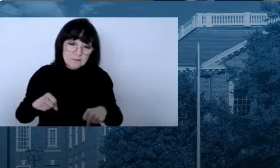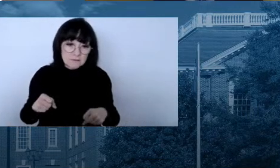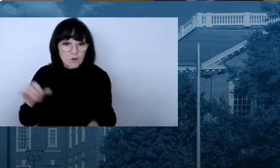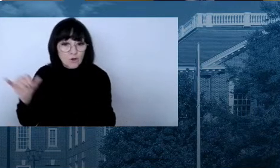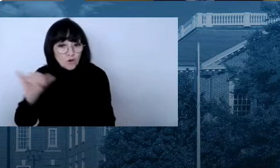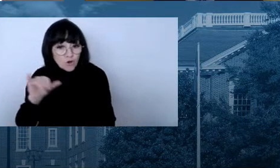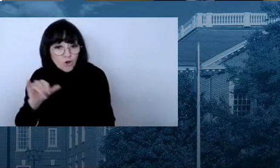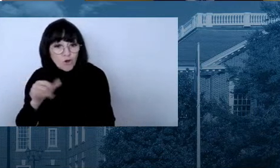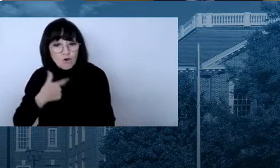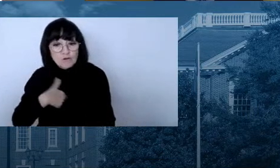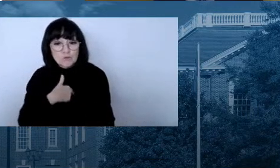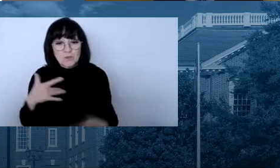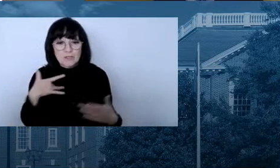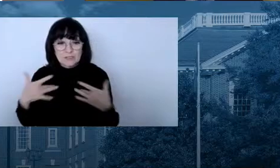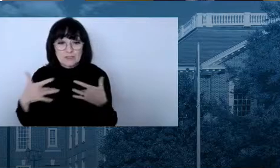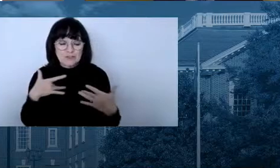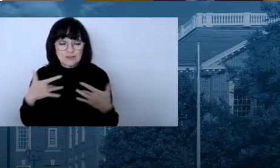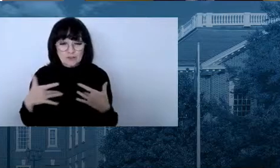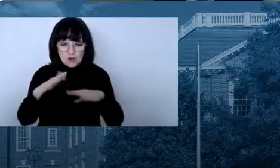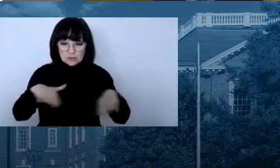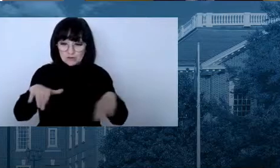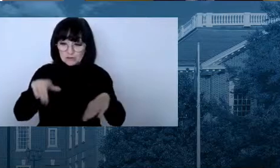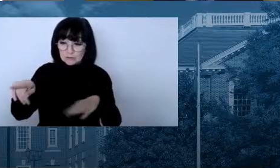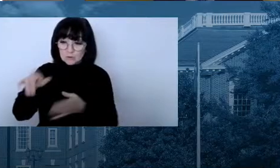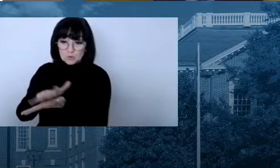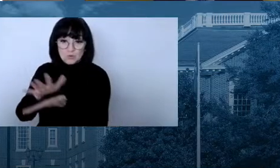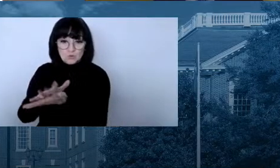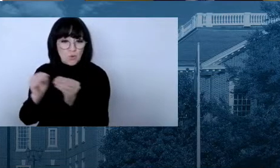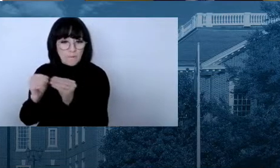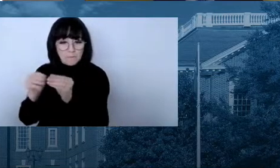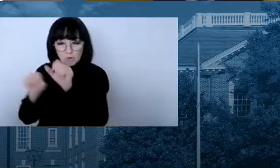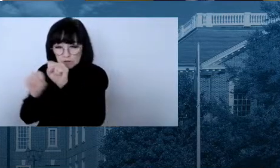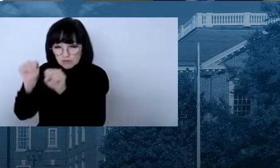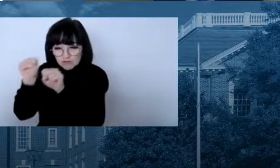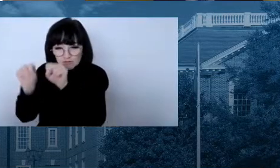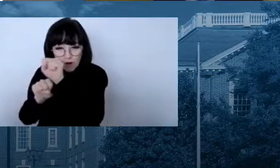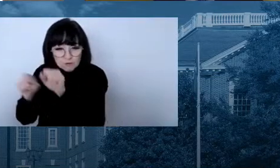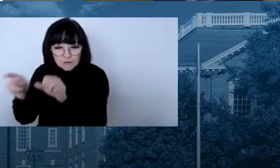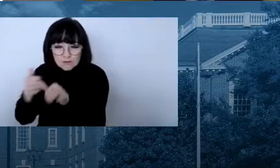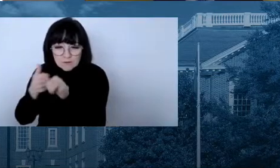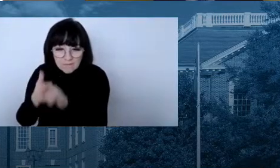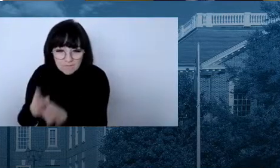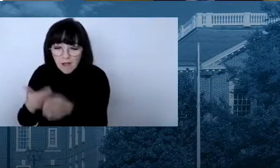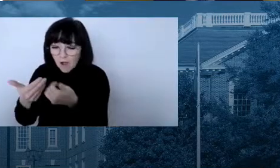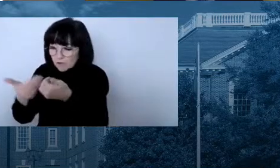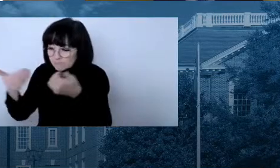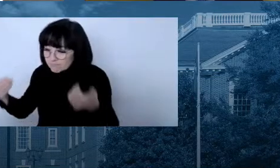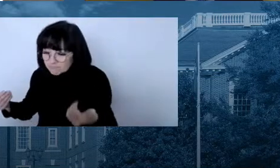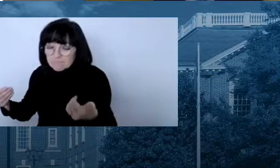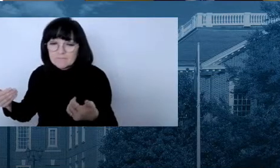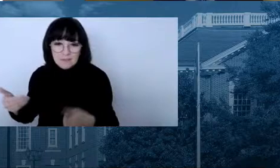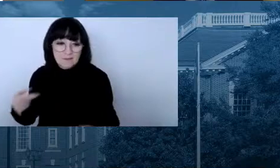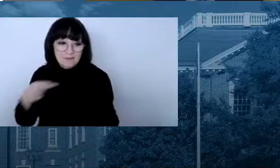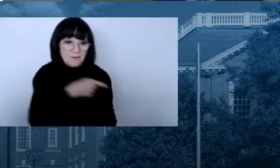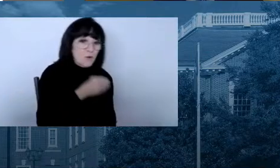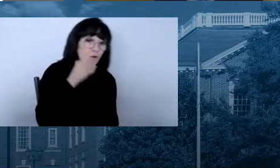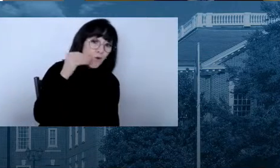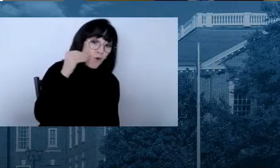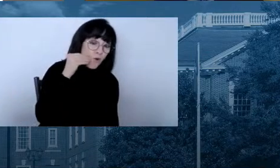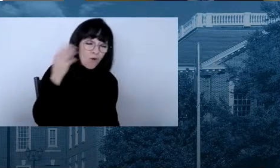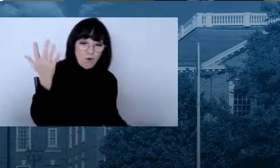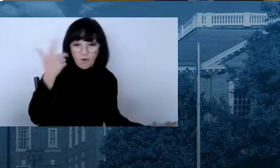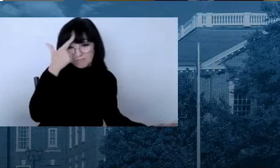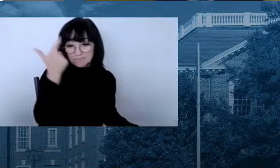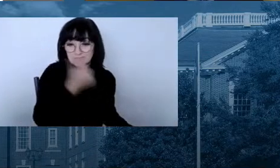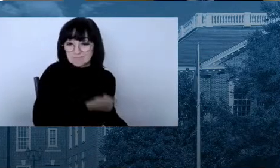safe environments for extended a period of time? Absolutely, which is why the message is, to be careful and then not to do